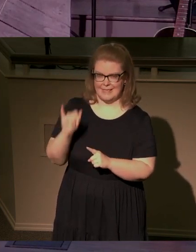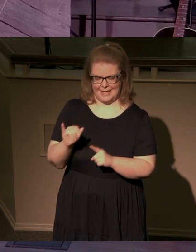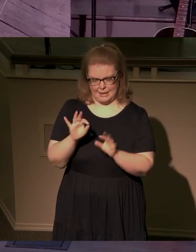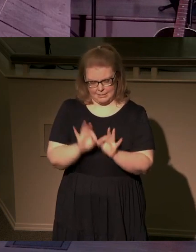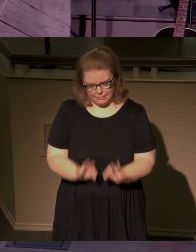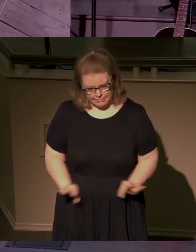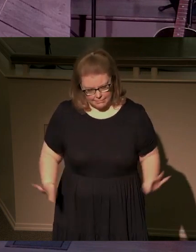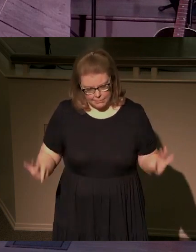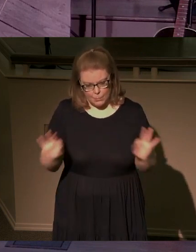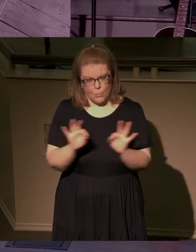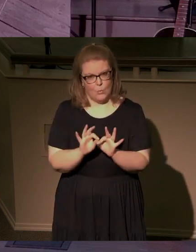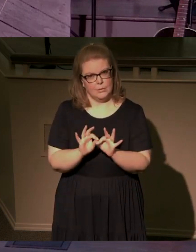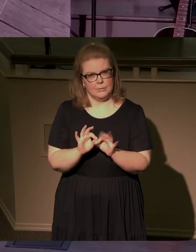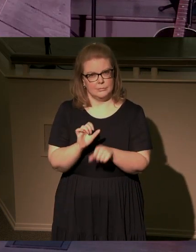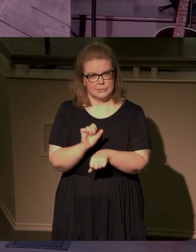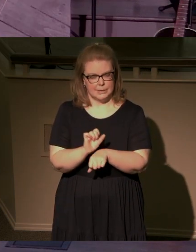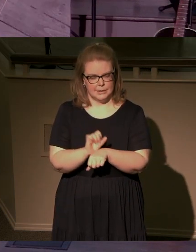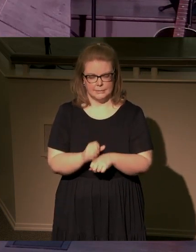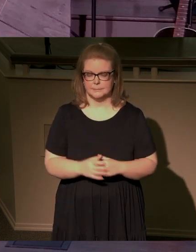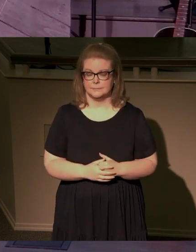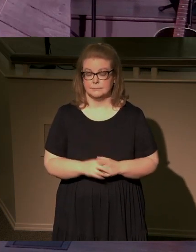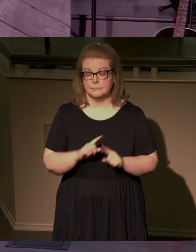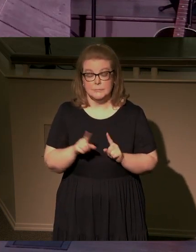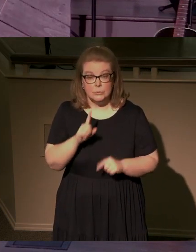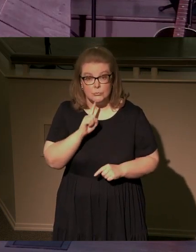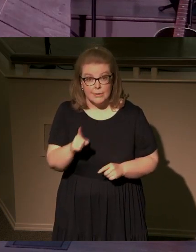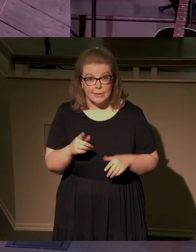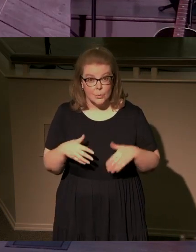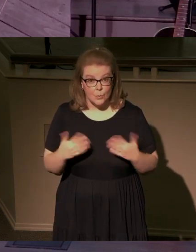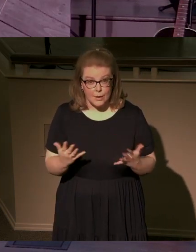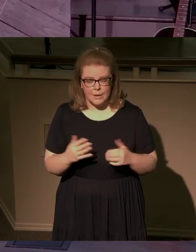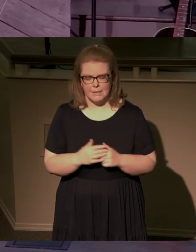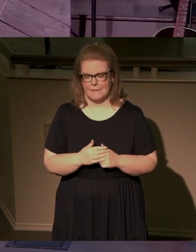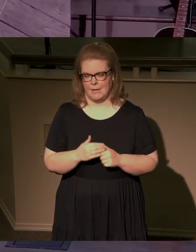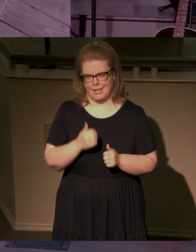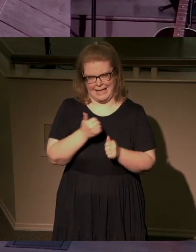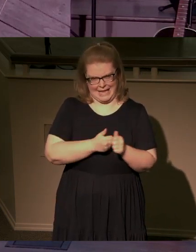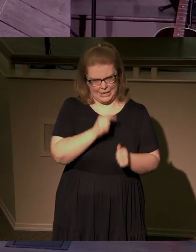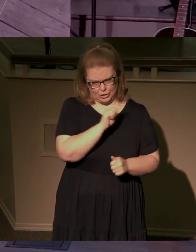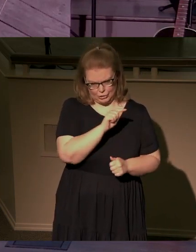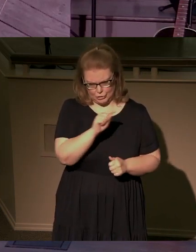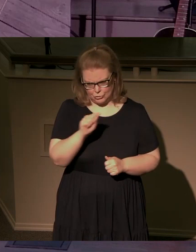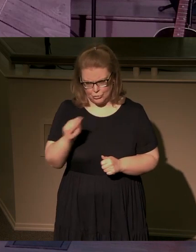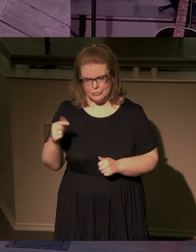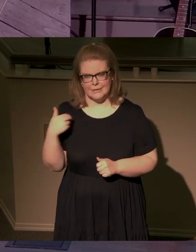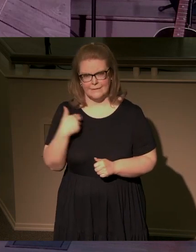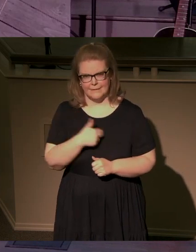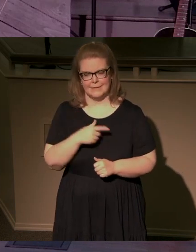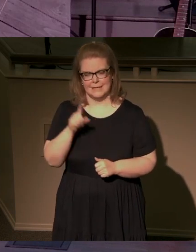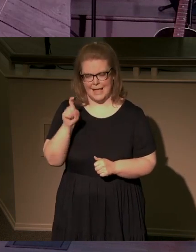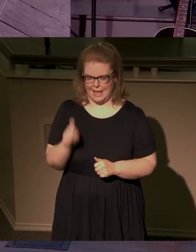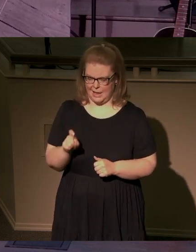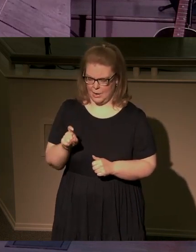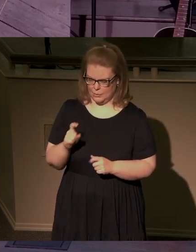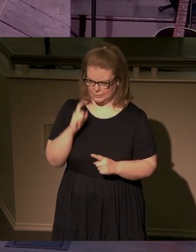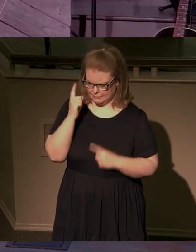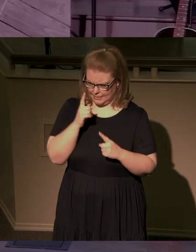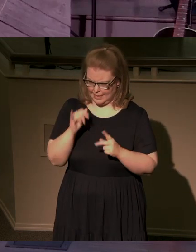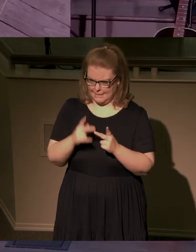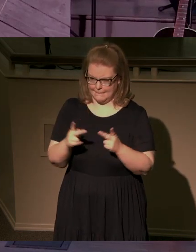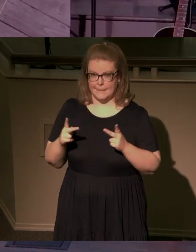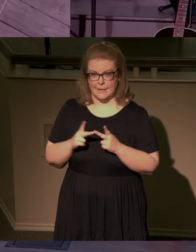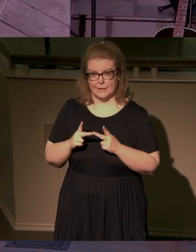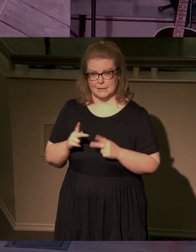task. But here's the reality. Every one of us individually needed to come to that place where we